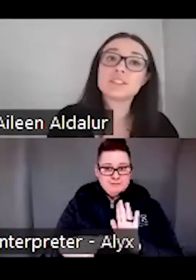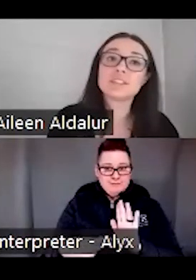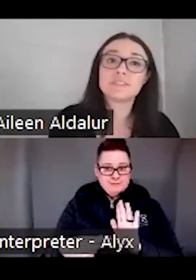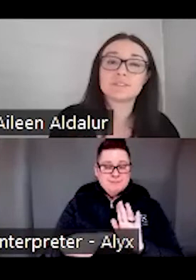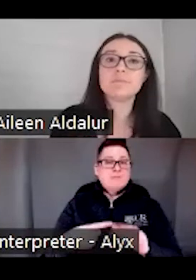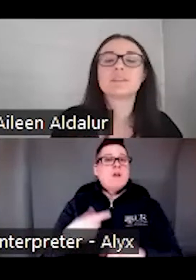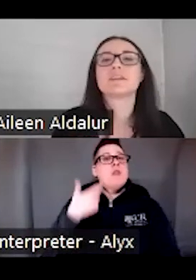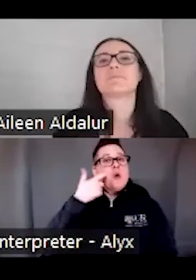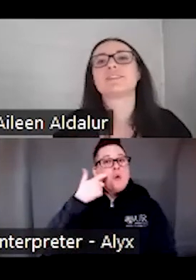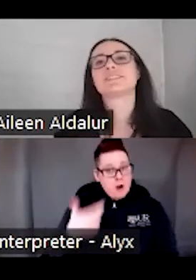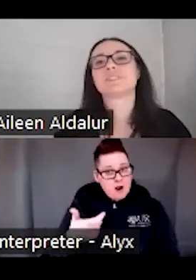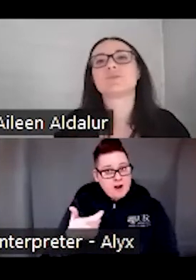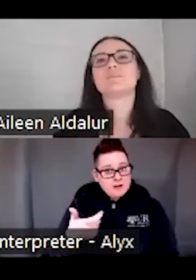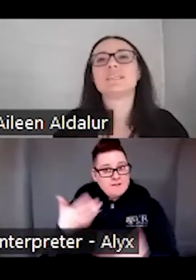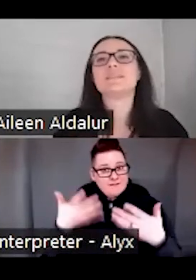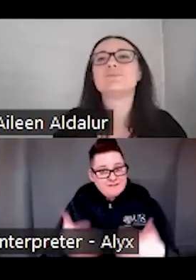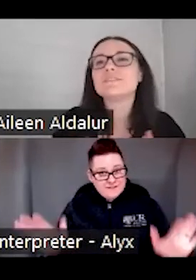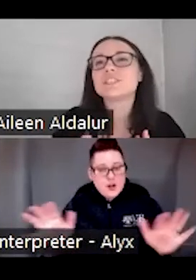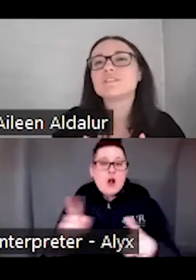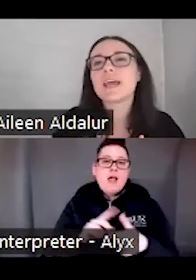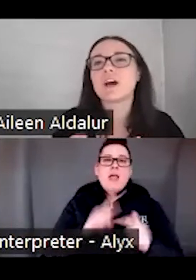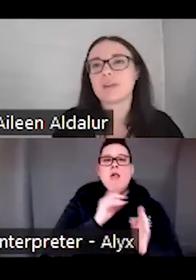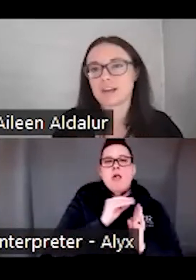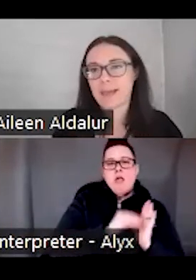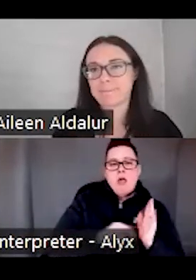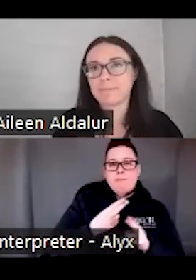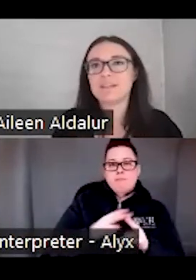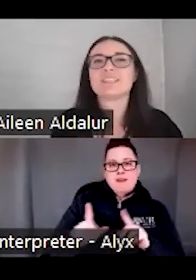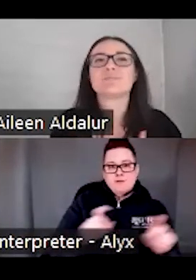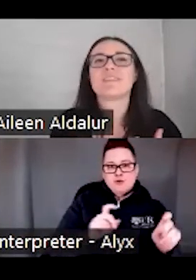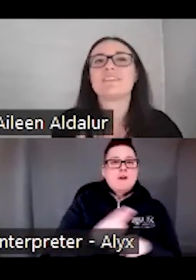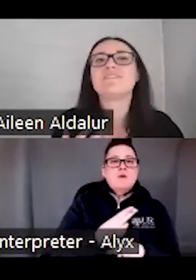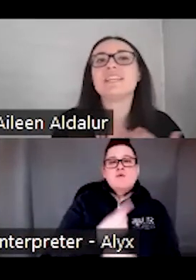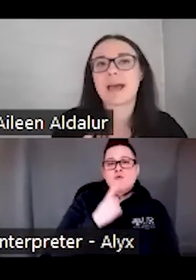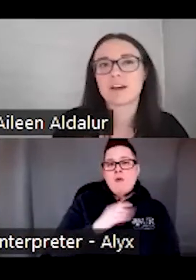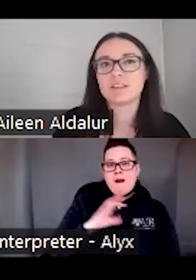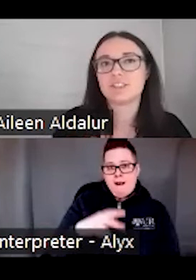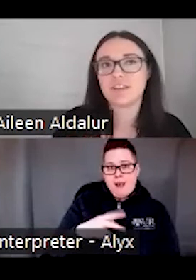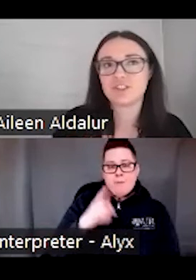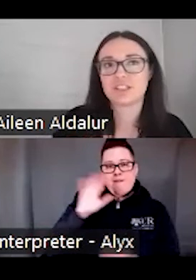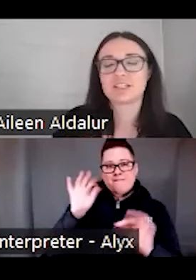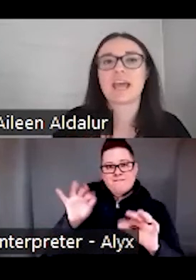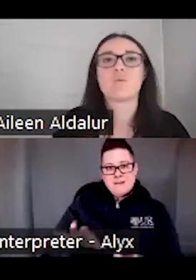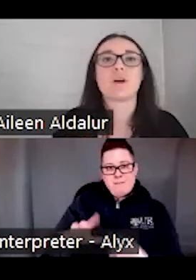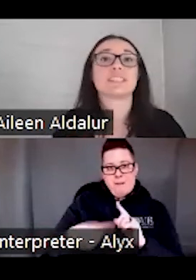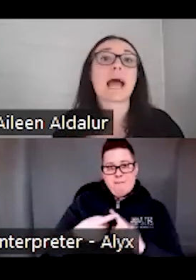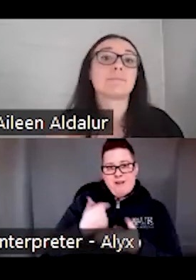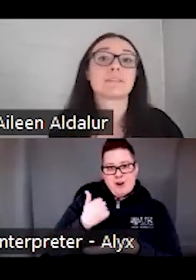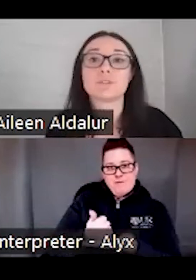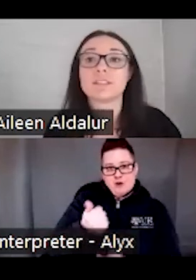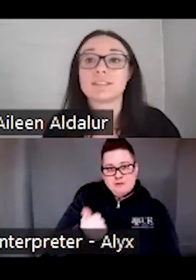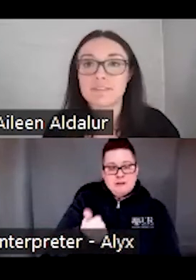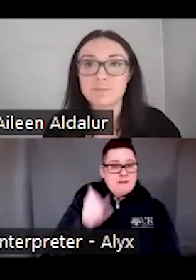After watching the film, the participants will complete a brief survey on RedCat to provide feedback on the intervention and whether